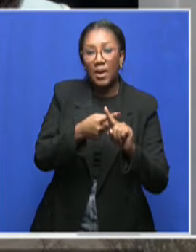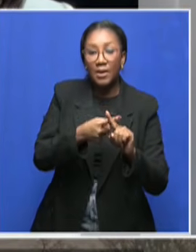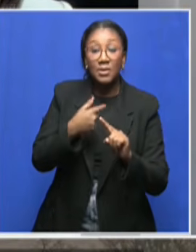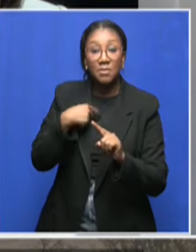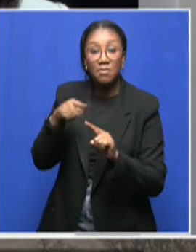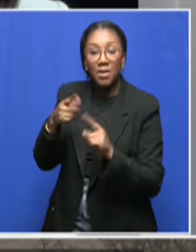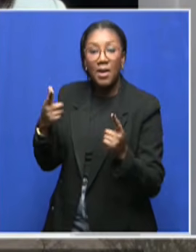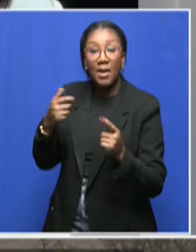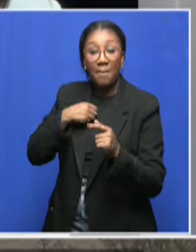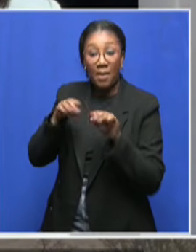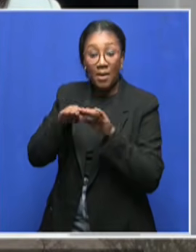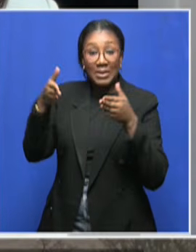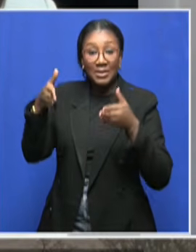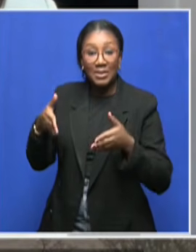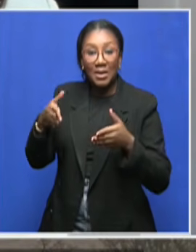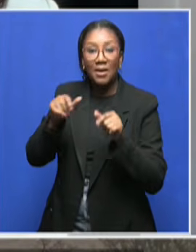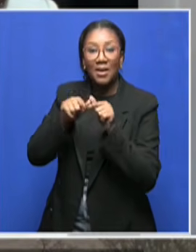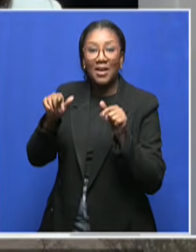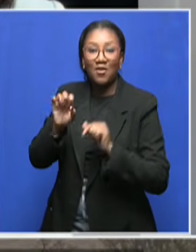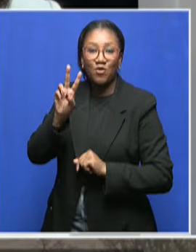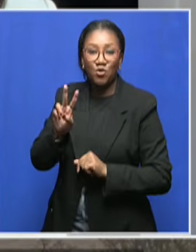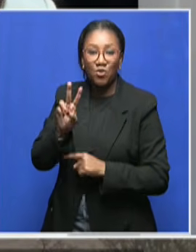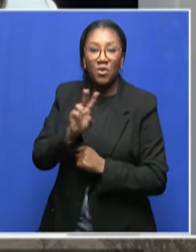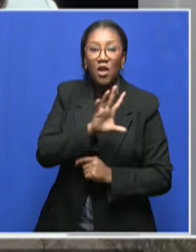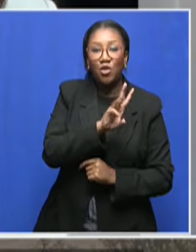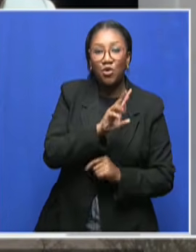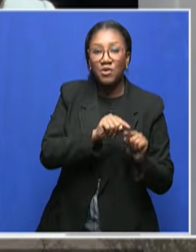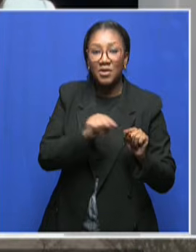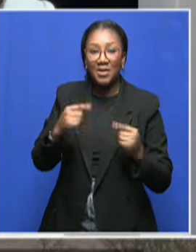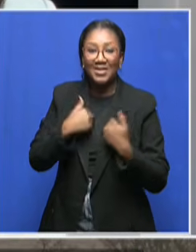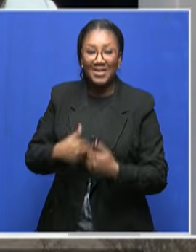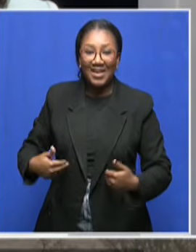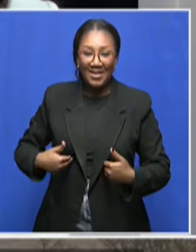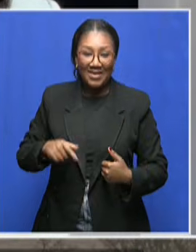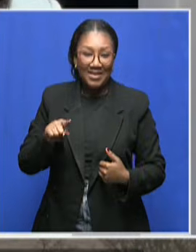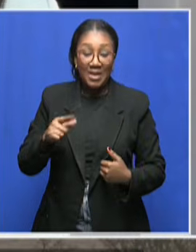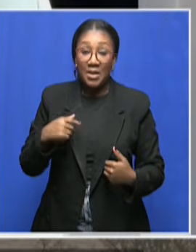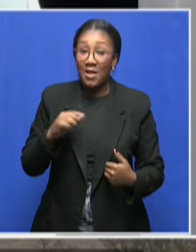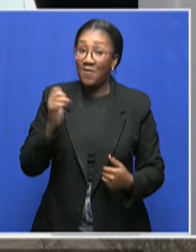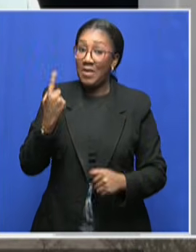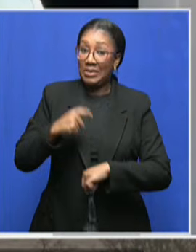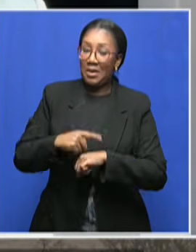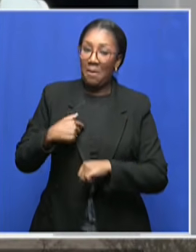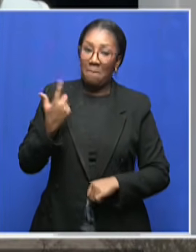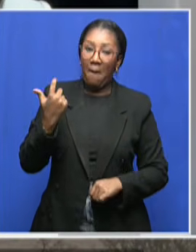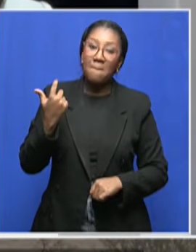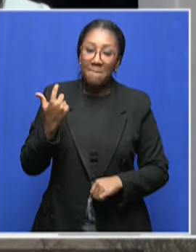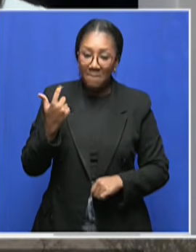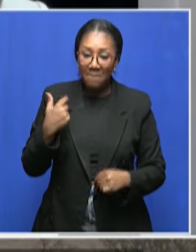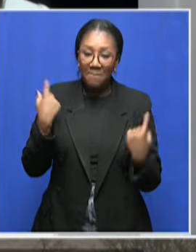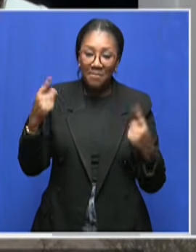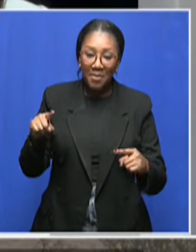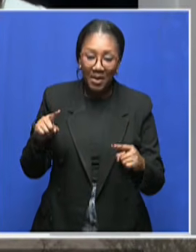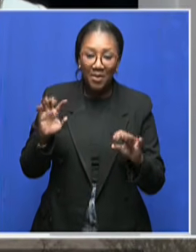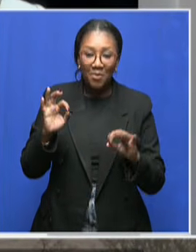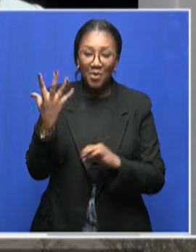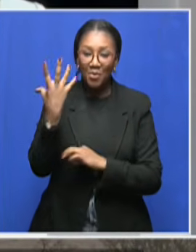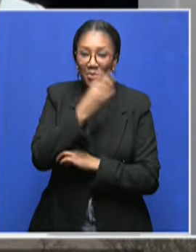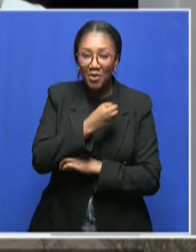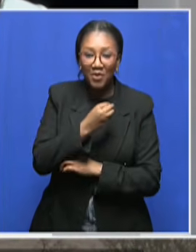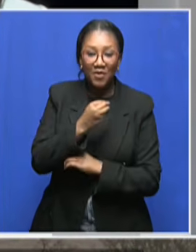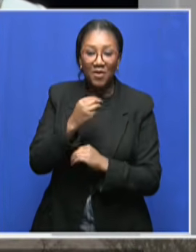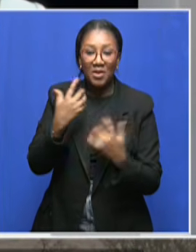level 2 from Thursday to Sunday. And like you said, it's my debut. So I really tried to go all out and create a stand that is really